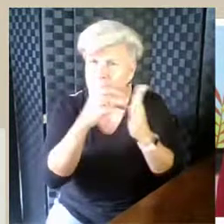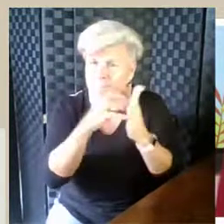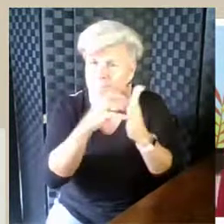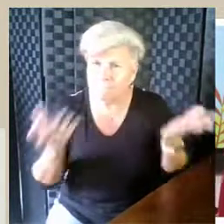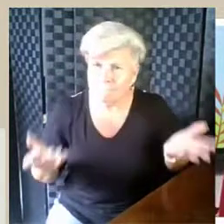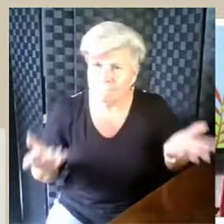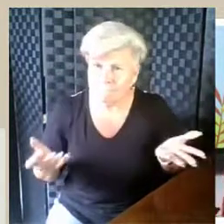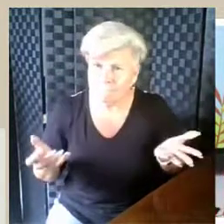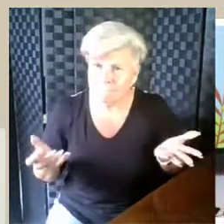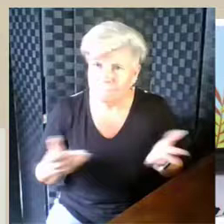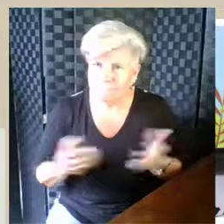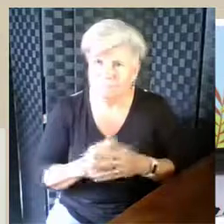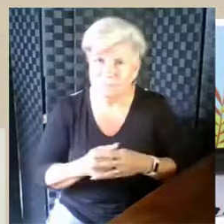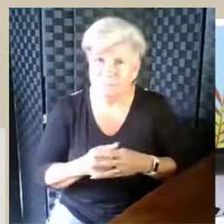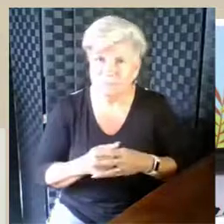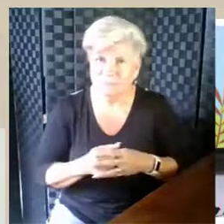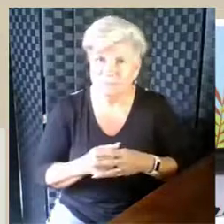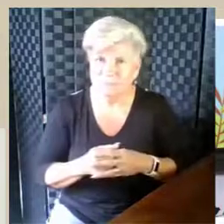passage?